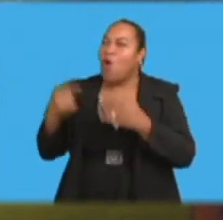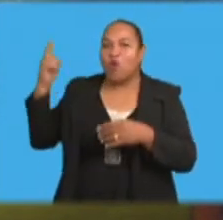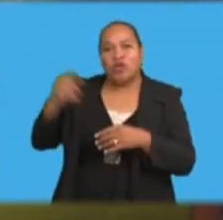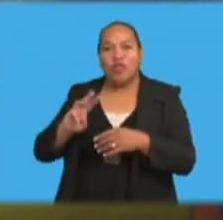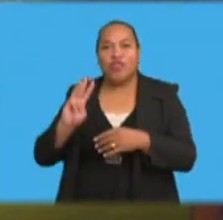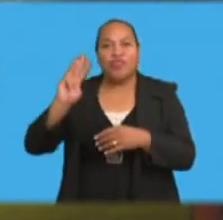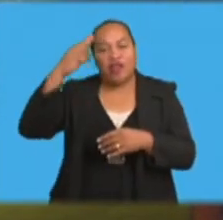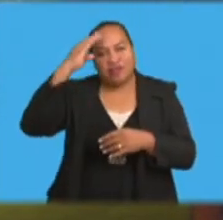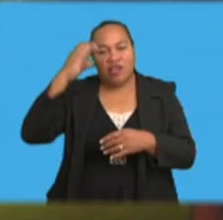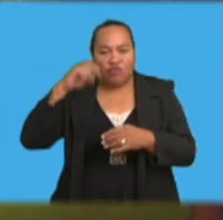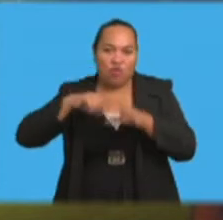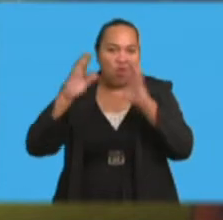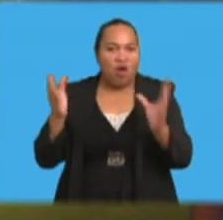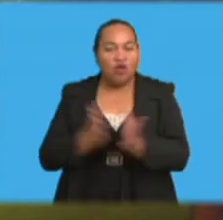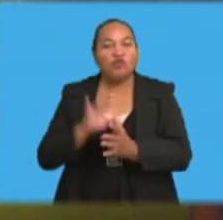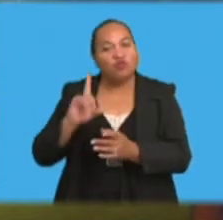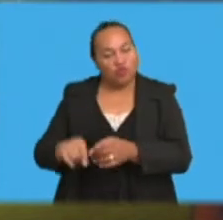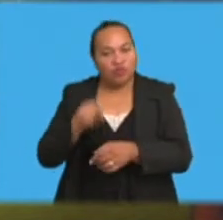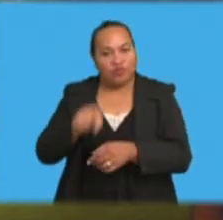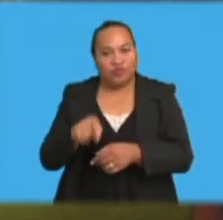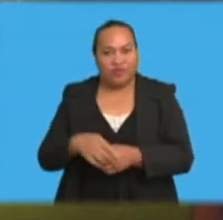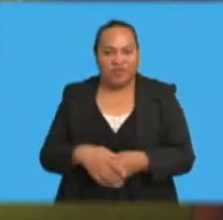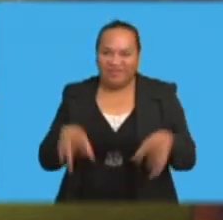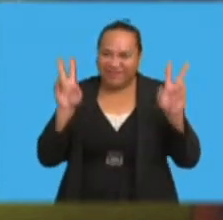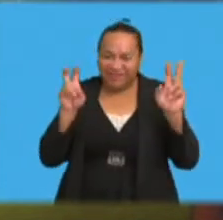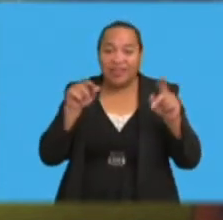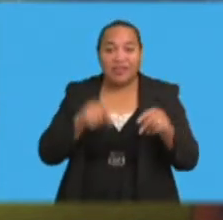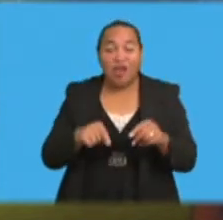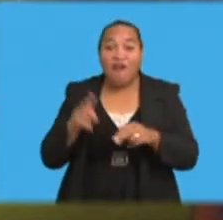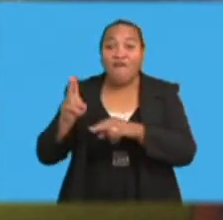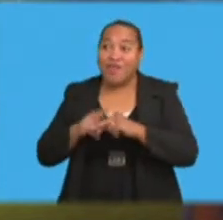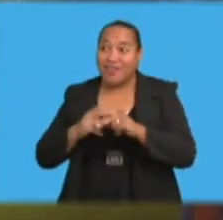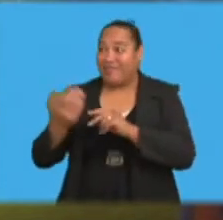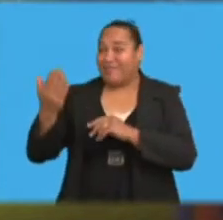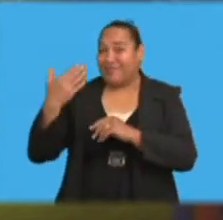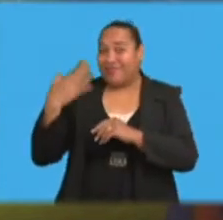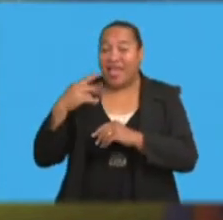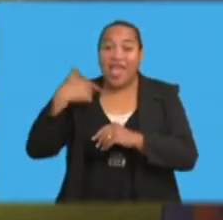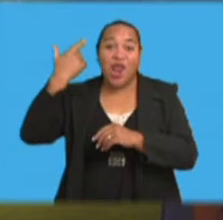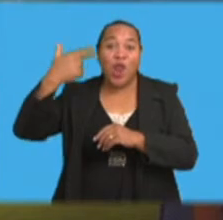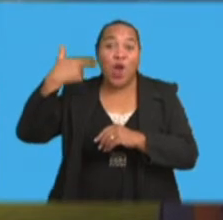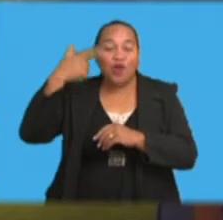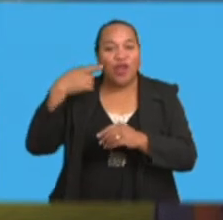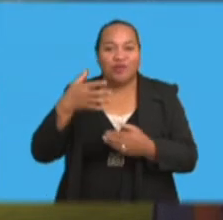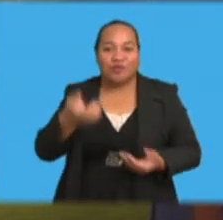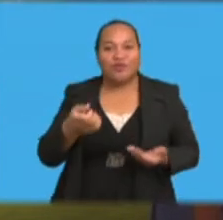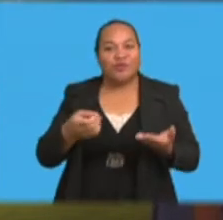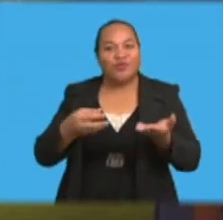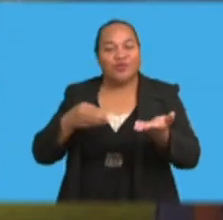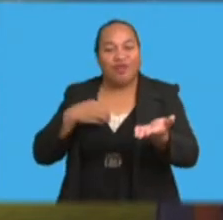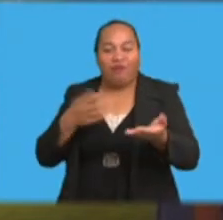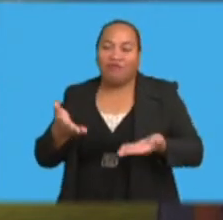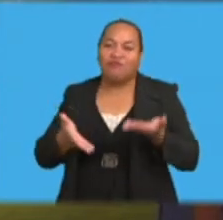so. In addition, Madam Speaker, Fiji was only recently awarded in London a prestigious Green Bond Pioneer Award at the